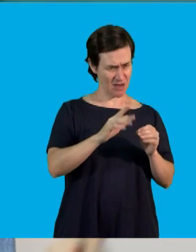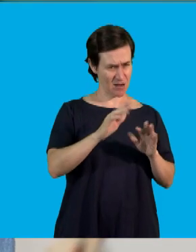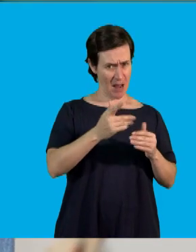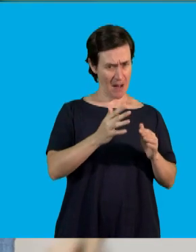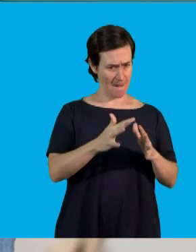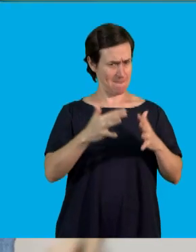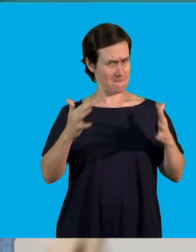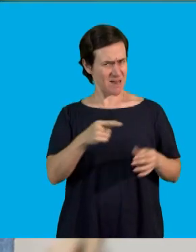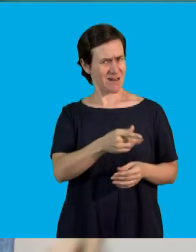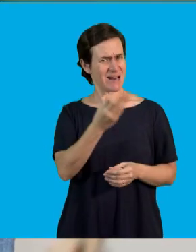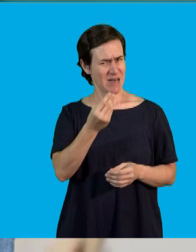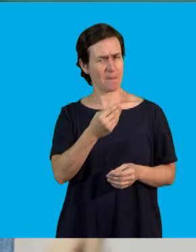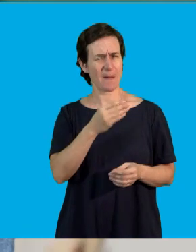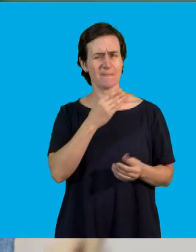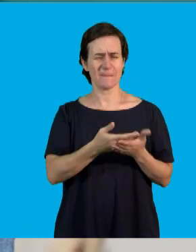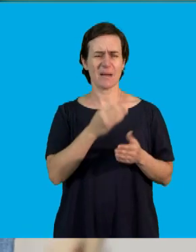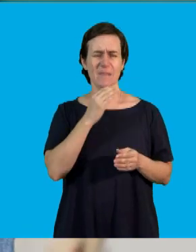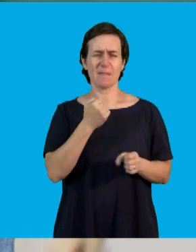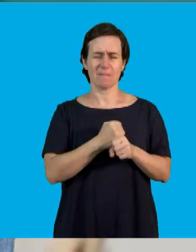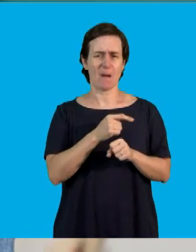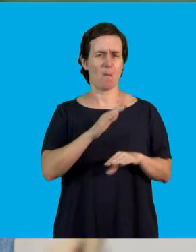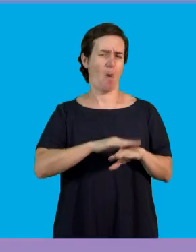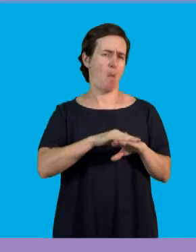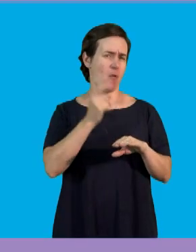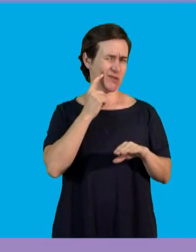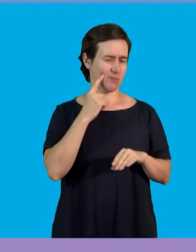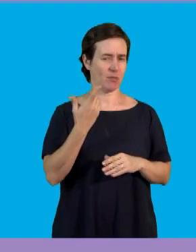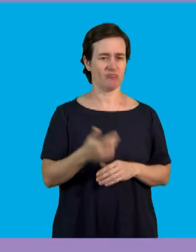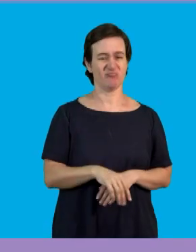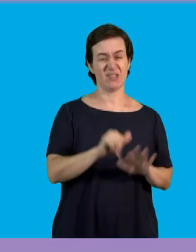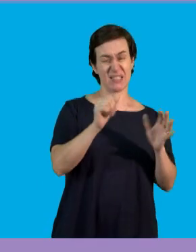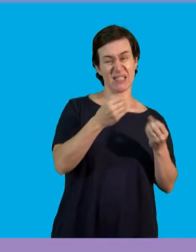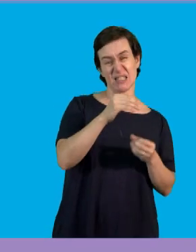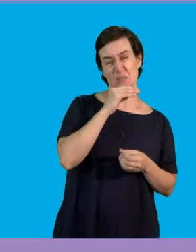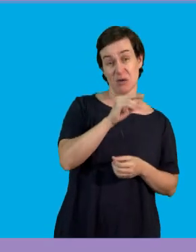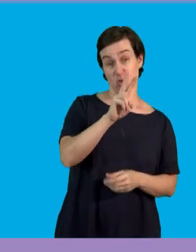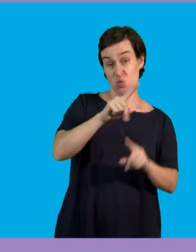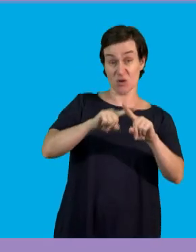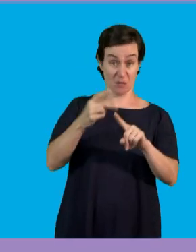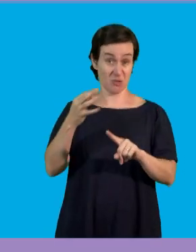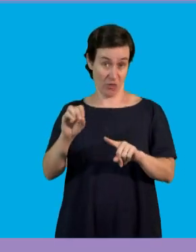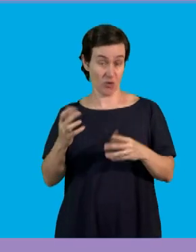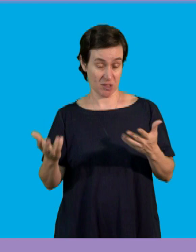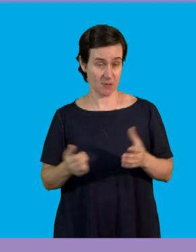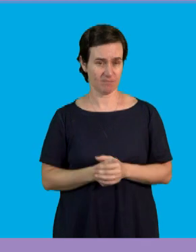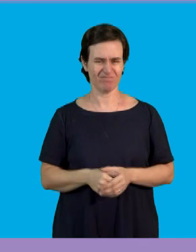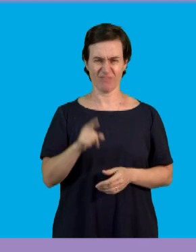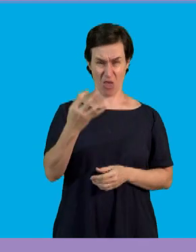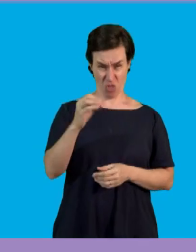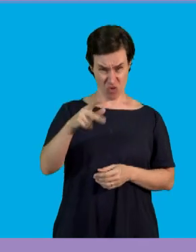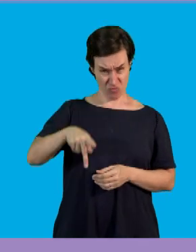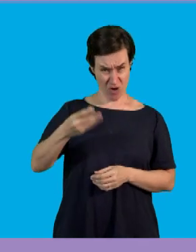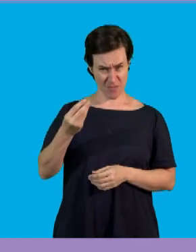it down for yourself. Let's look at 60 quickly. 60 is 2 multiplied by 30. And because 30 is not a prime